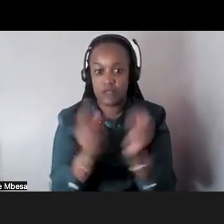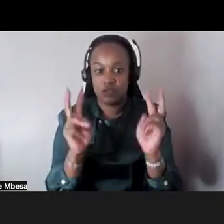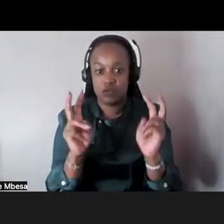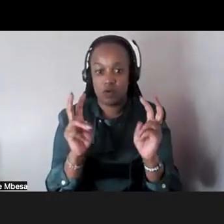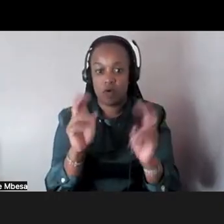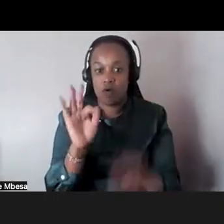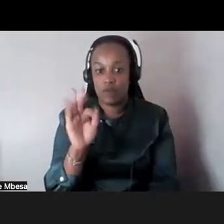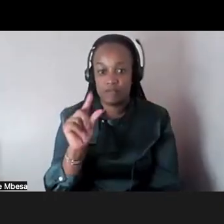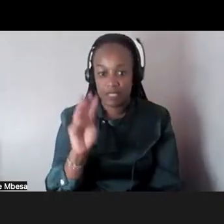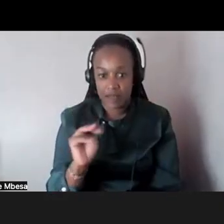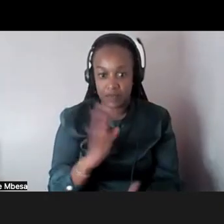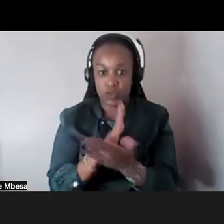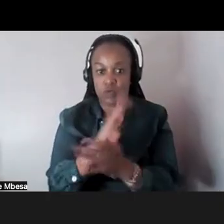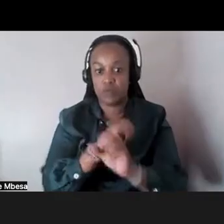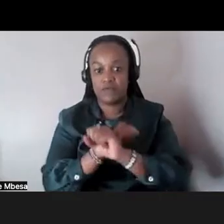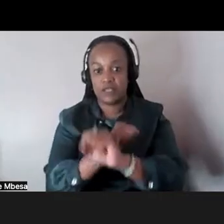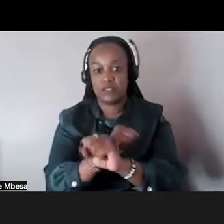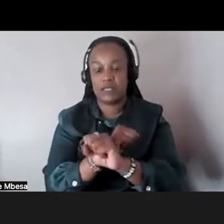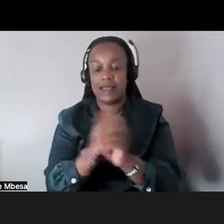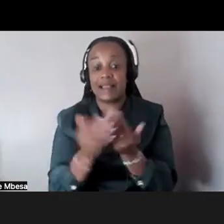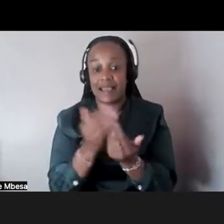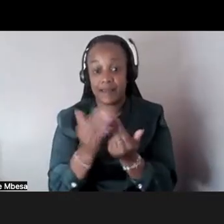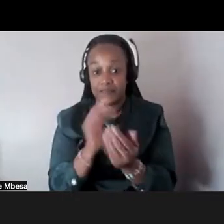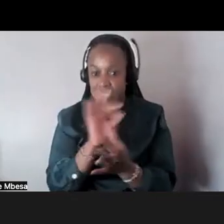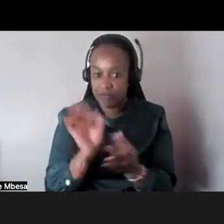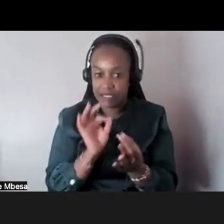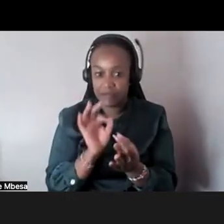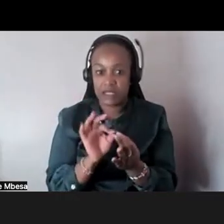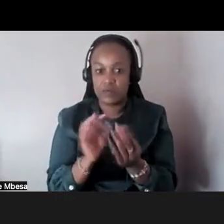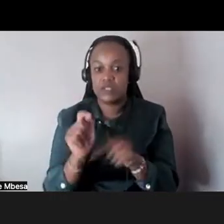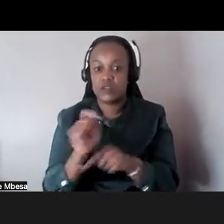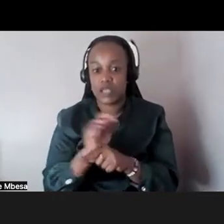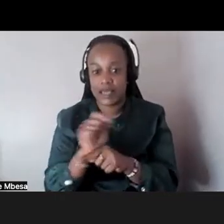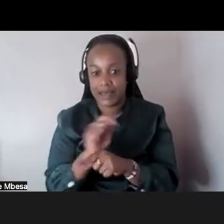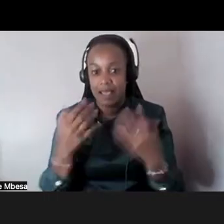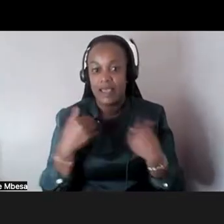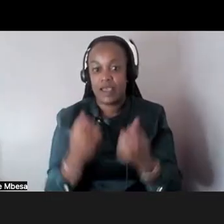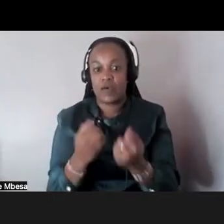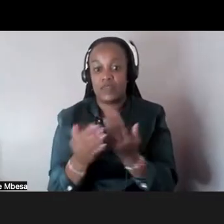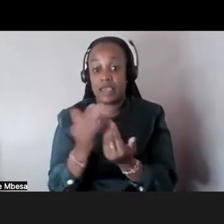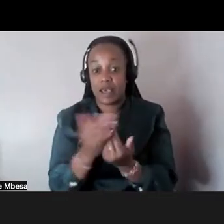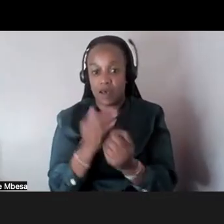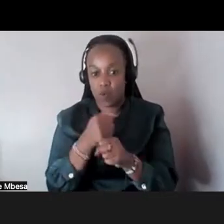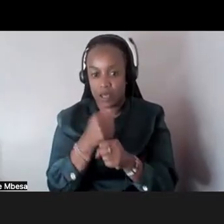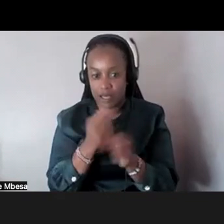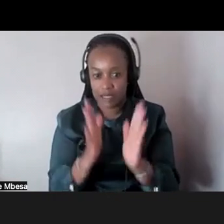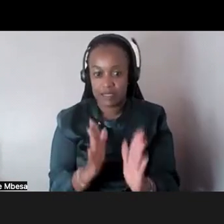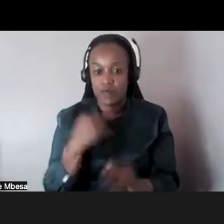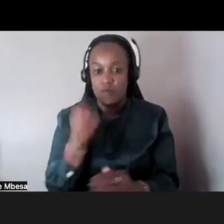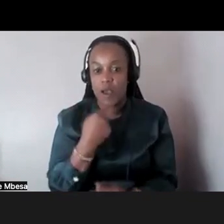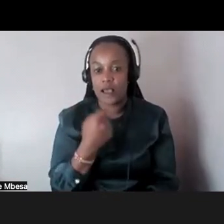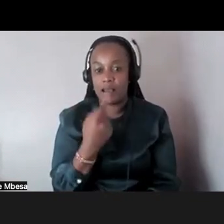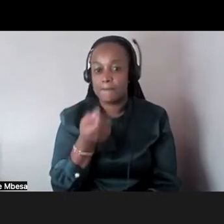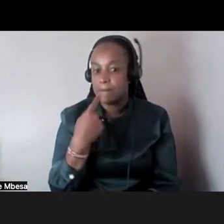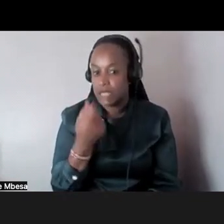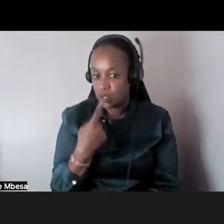and care. Specifically, we train healthcare workers who are medical doctors, students undertaking midwifery